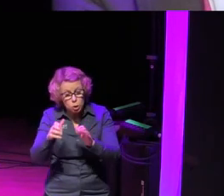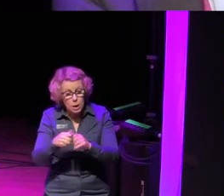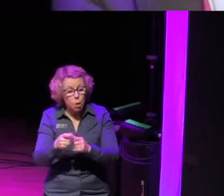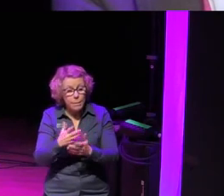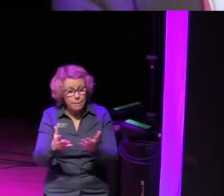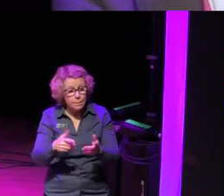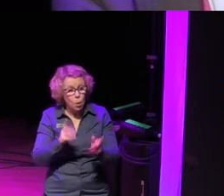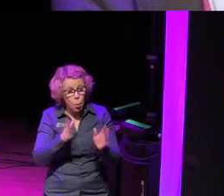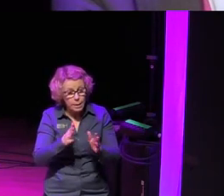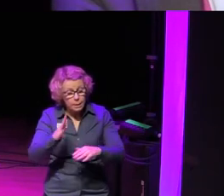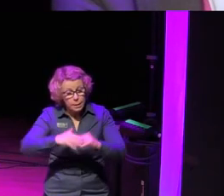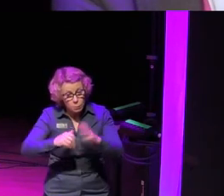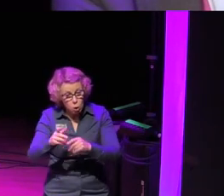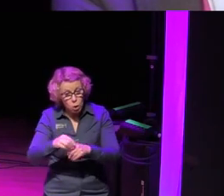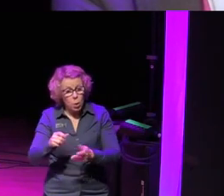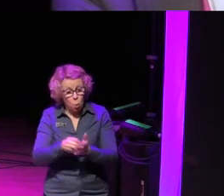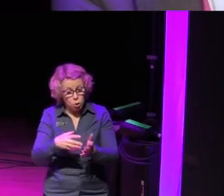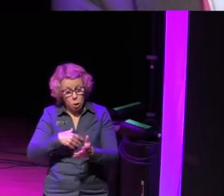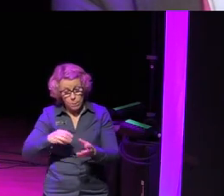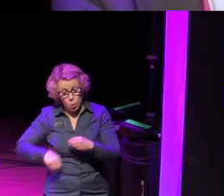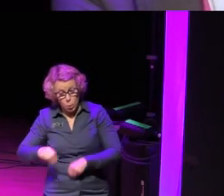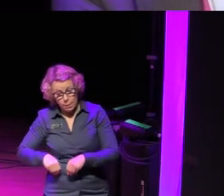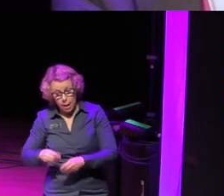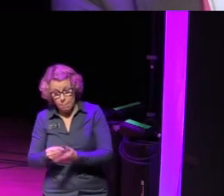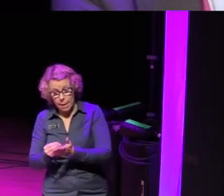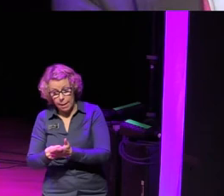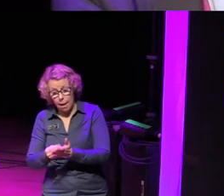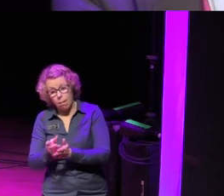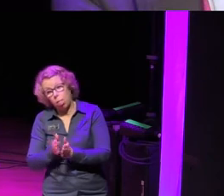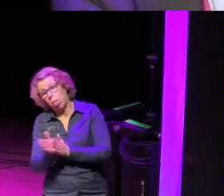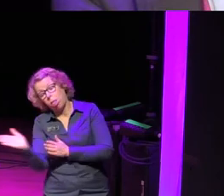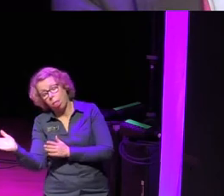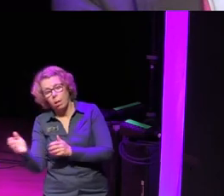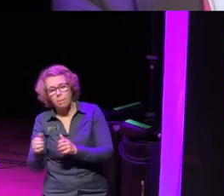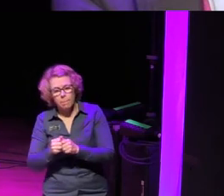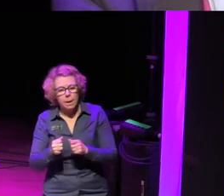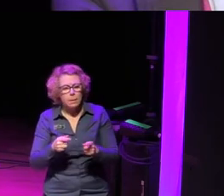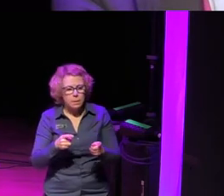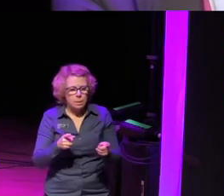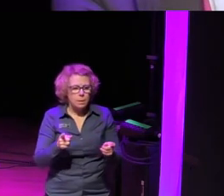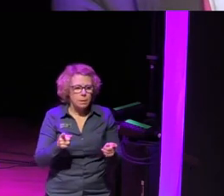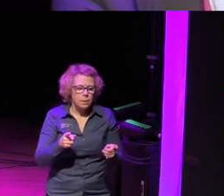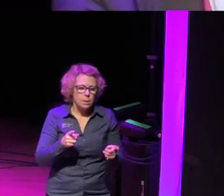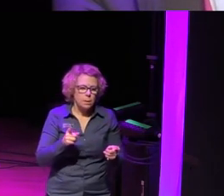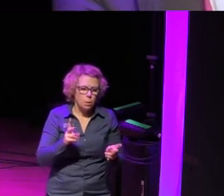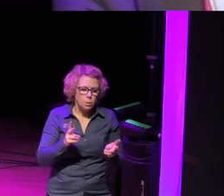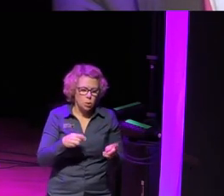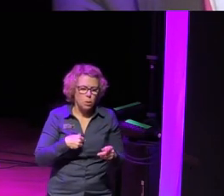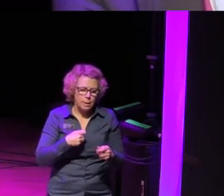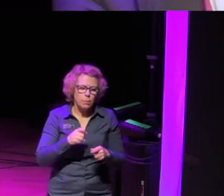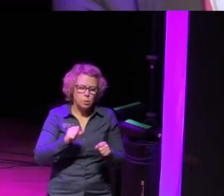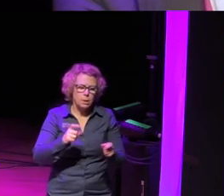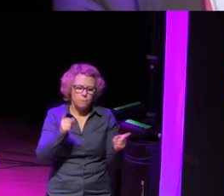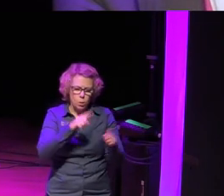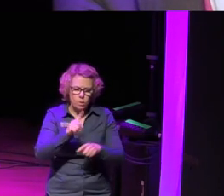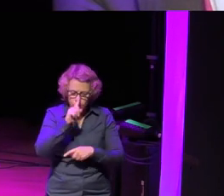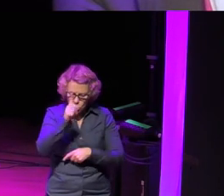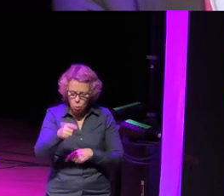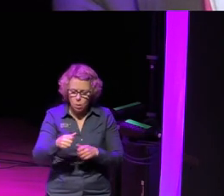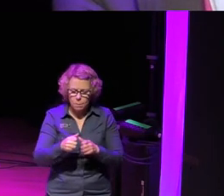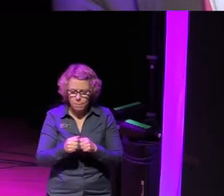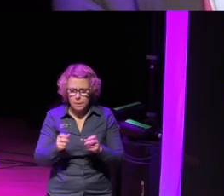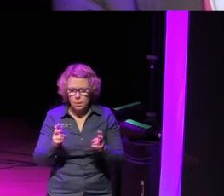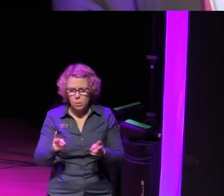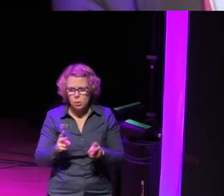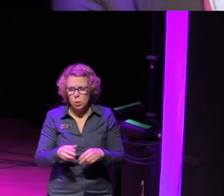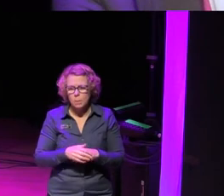it creates an uneven playing field. So there's something in it for people. But just lastly, for me, what I would say, let's